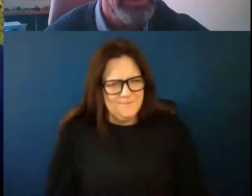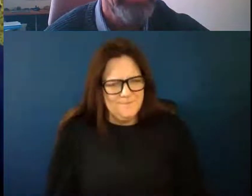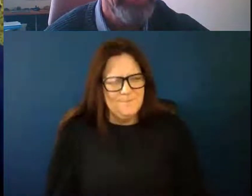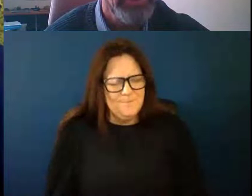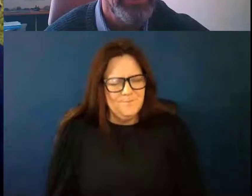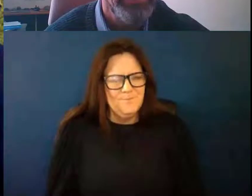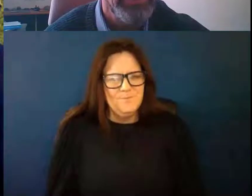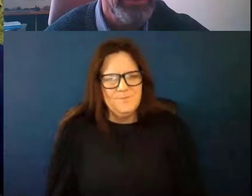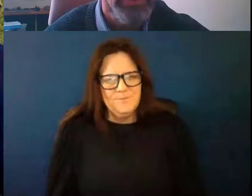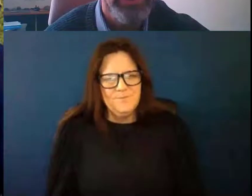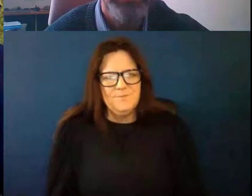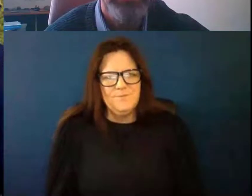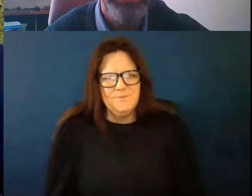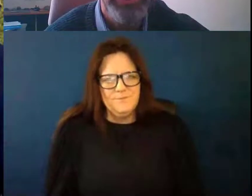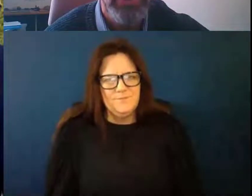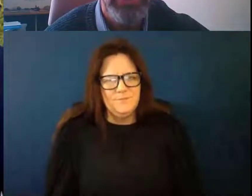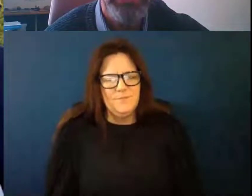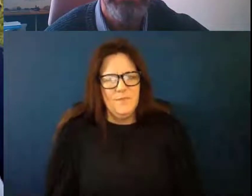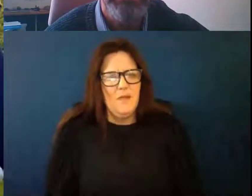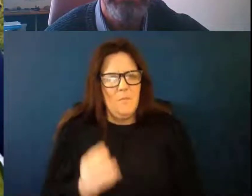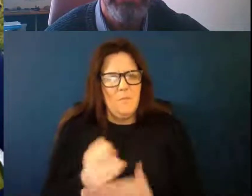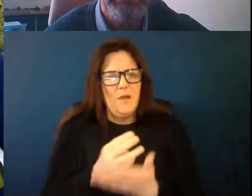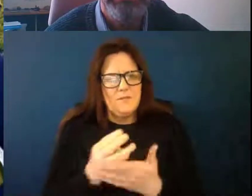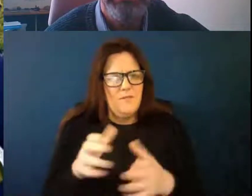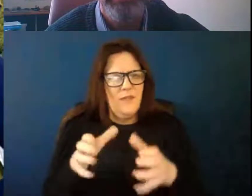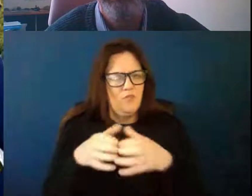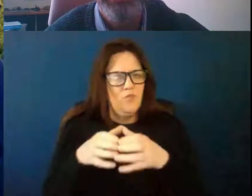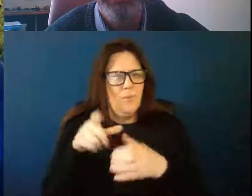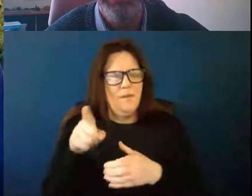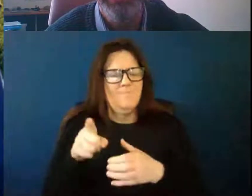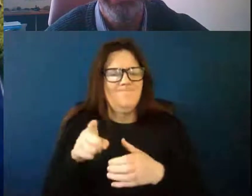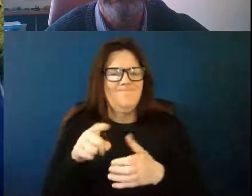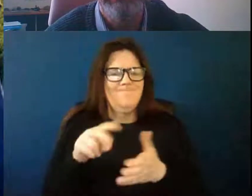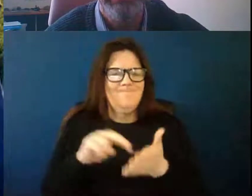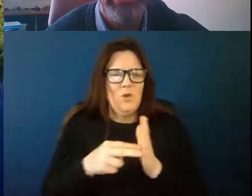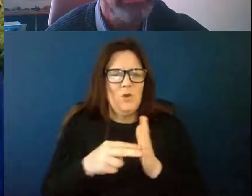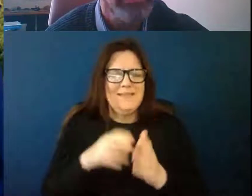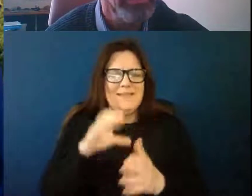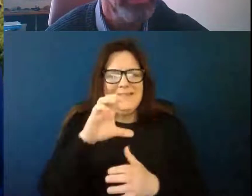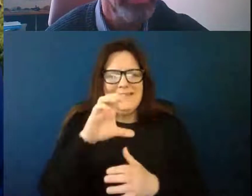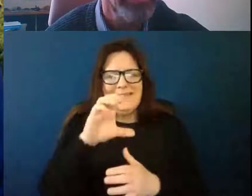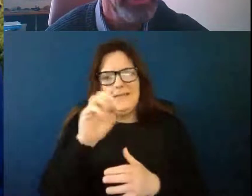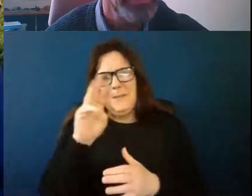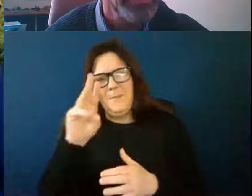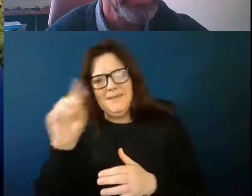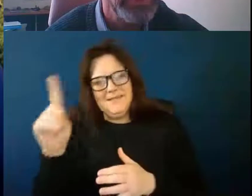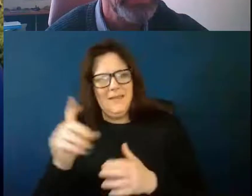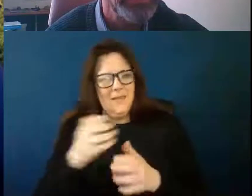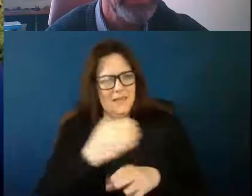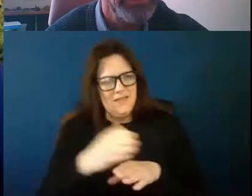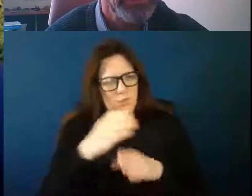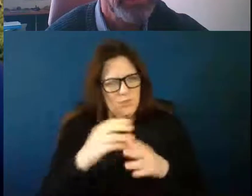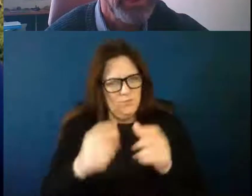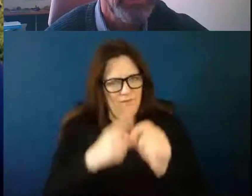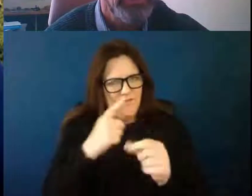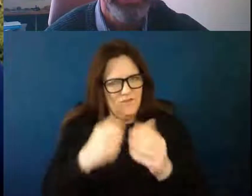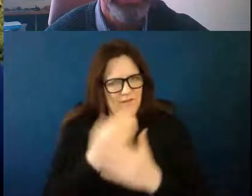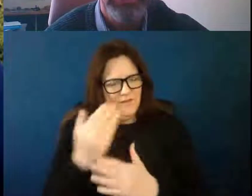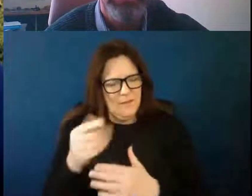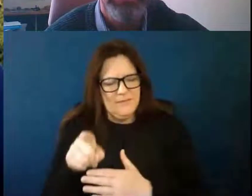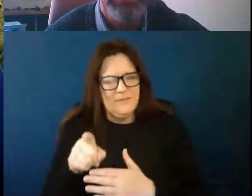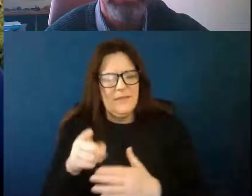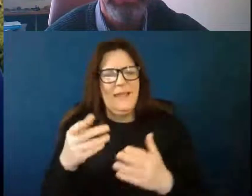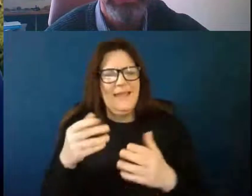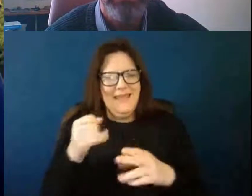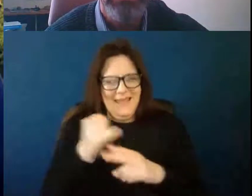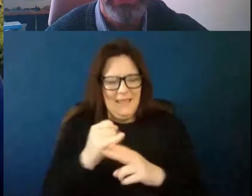is part of the group that organizes CPD, continuous professional development,